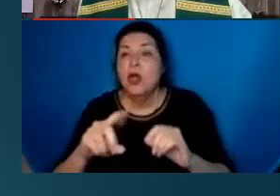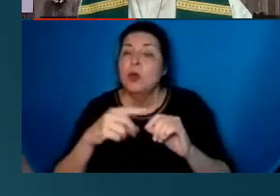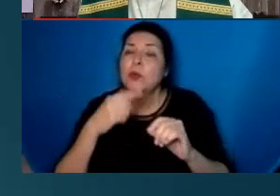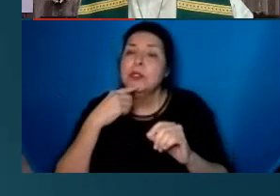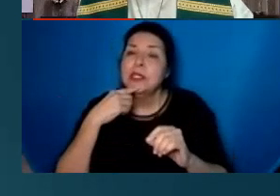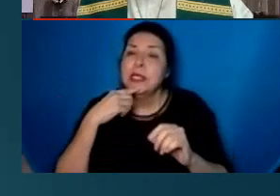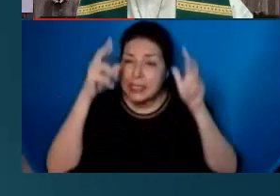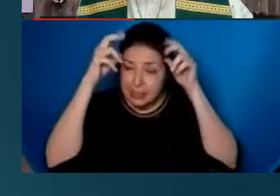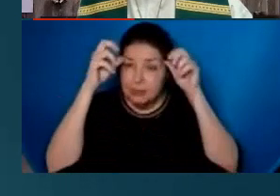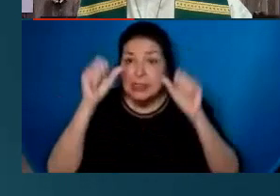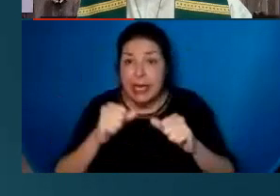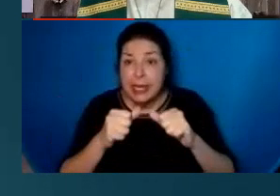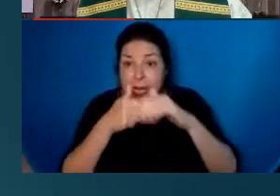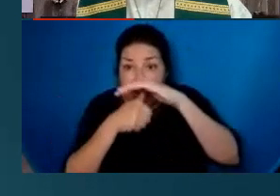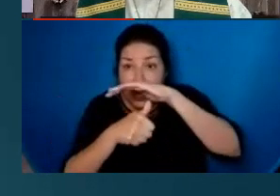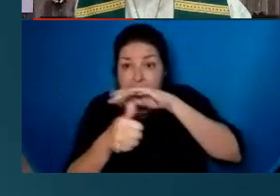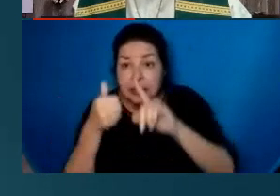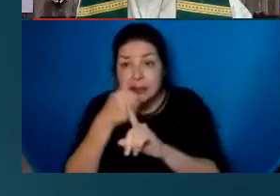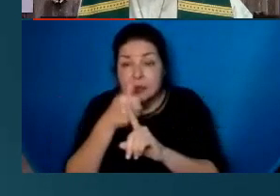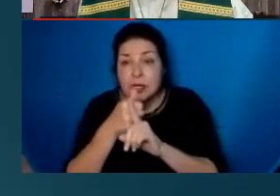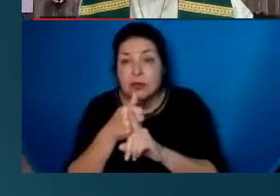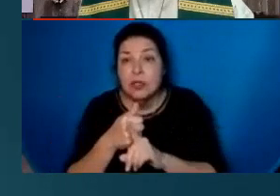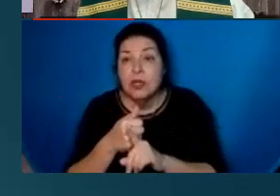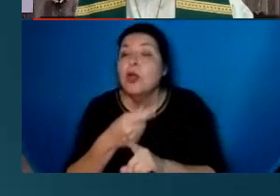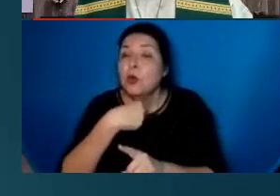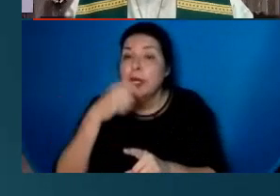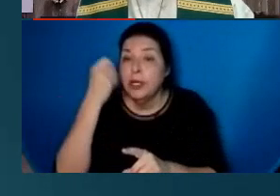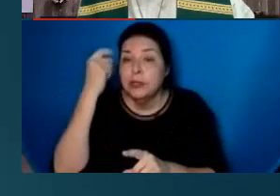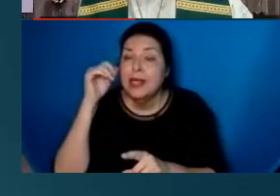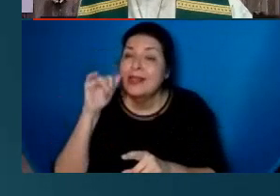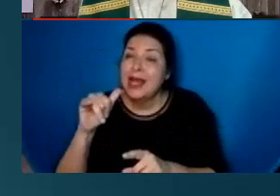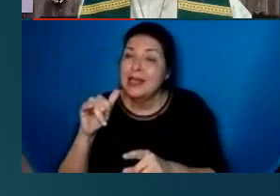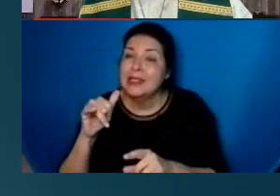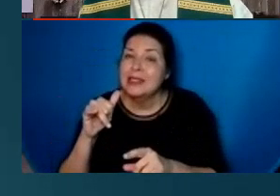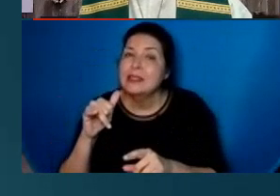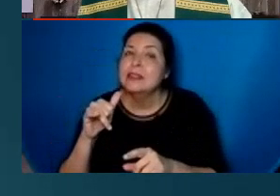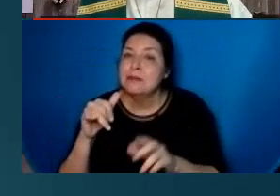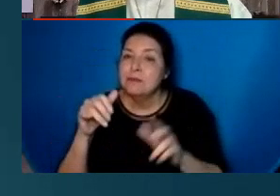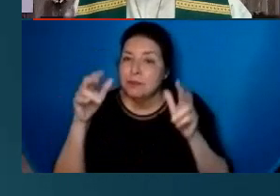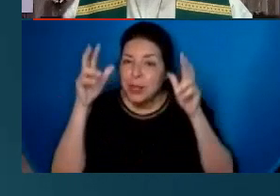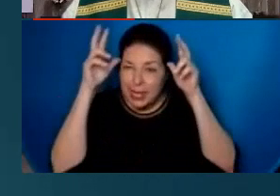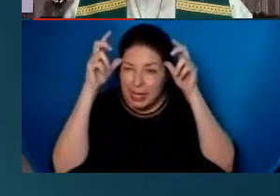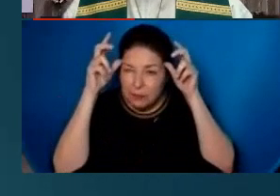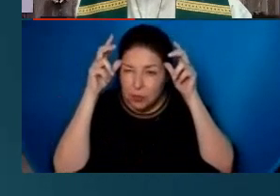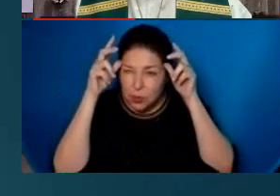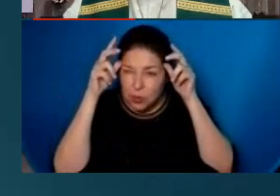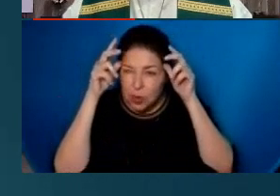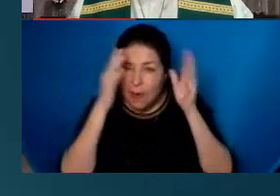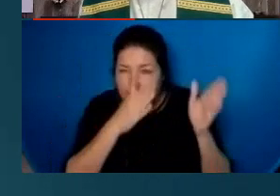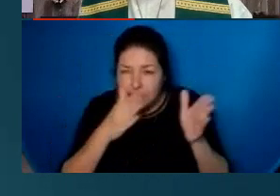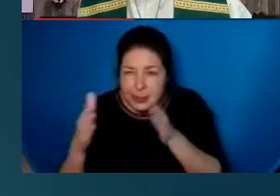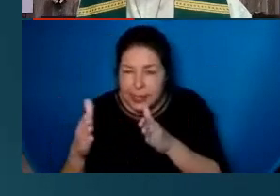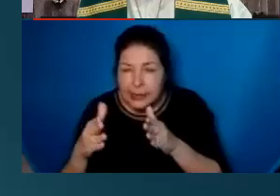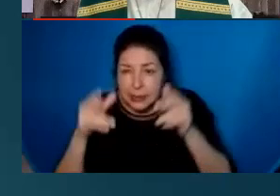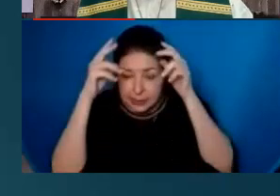themselves, then we can understand that this is a matter of demonic strategy. Demons have worked out that they can